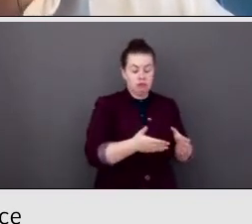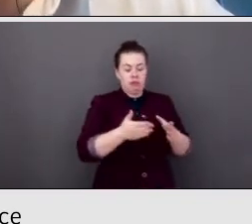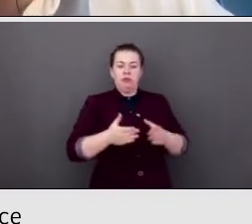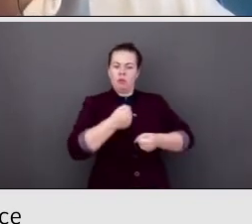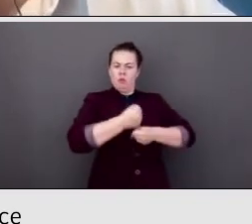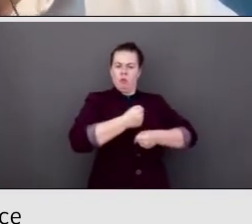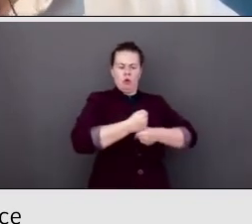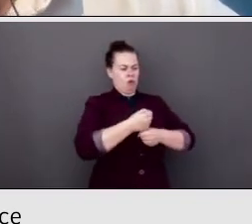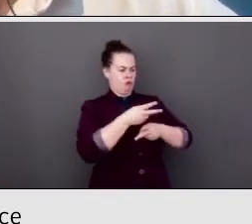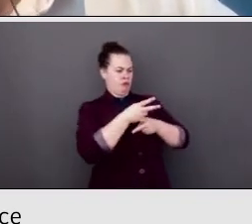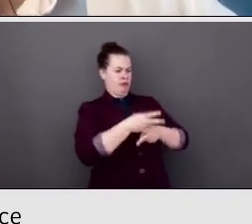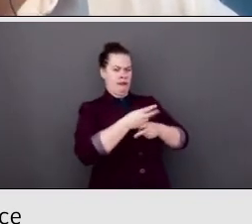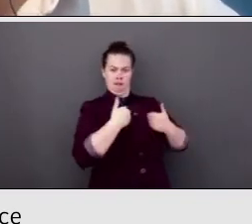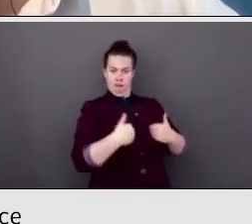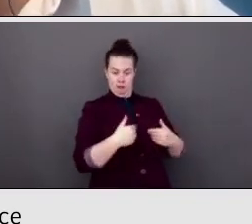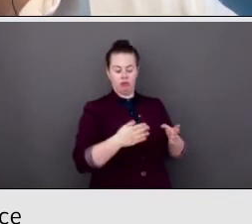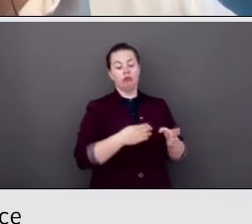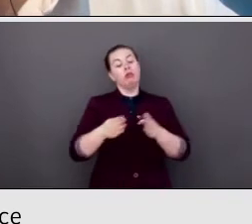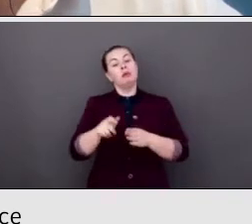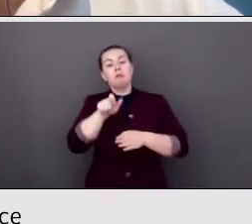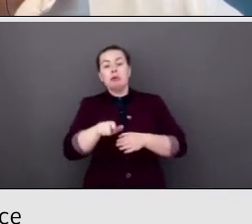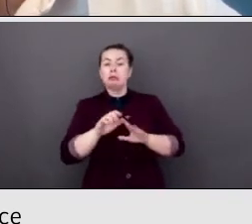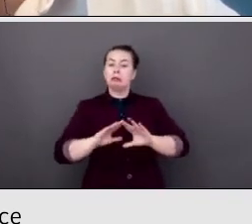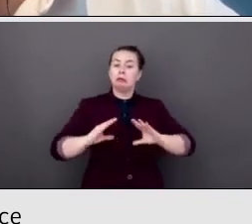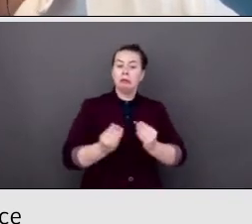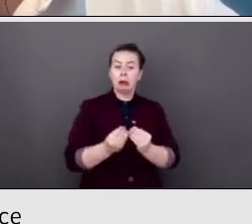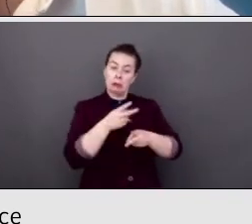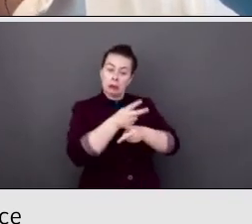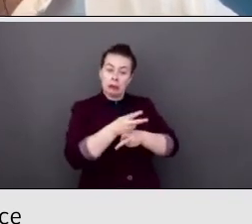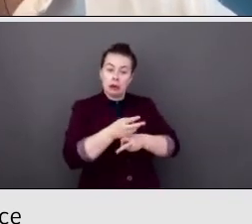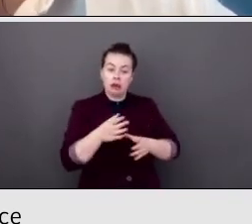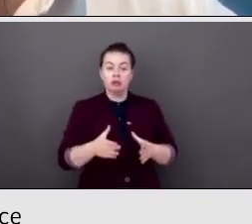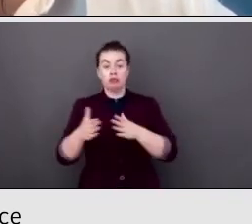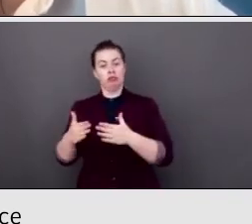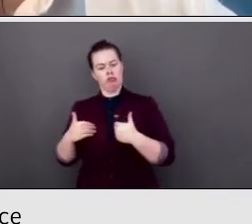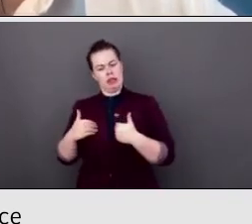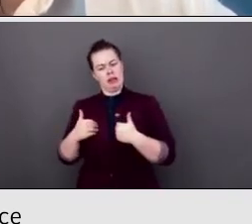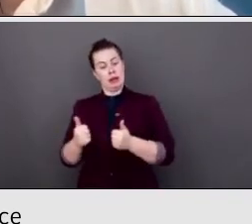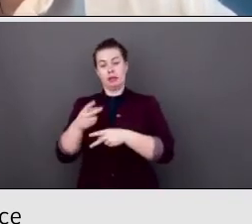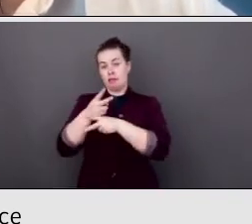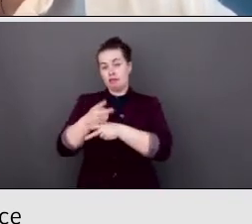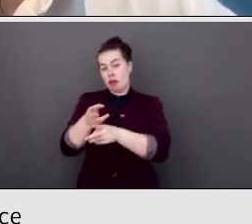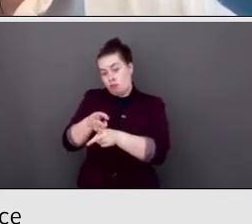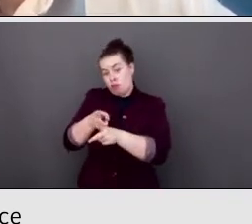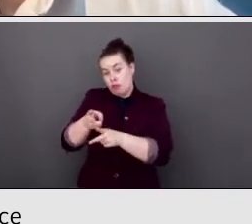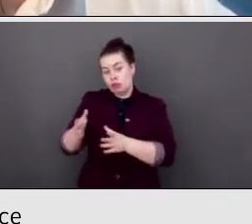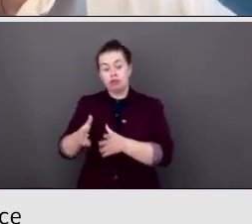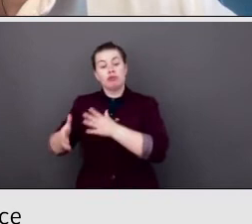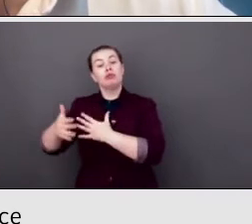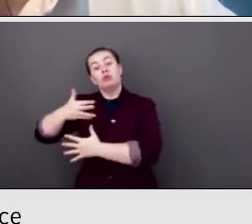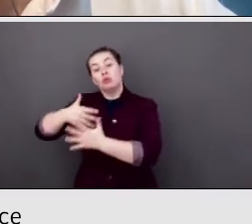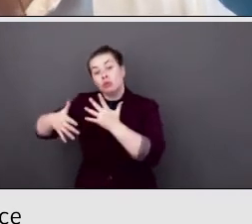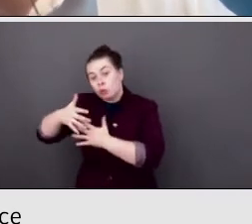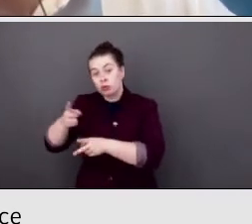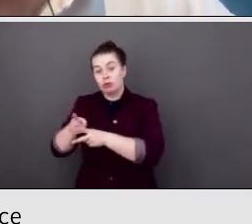informal caregiver. We have the healthcare professional, the social care professionals, and the health administration and